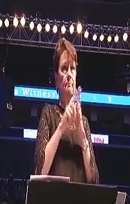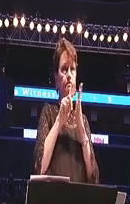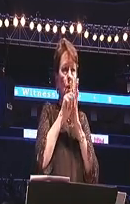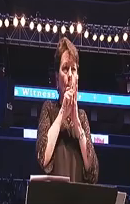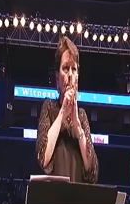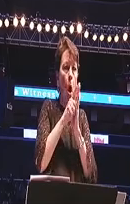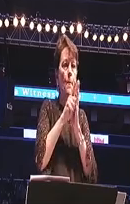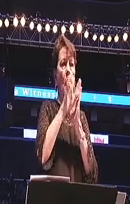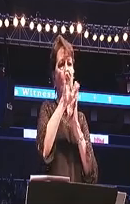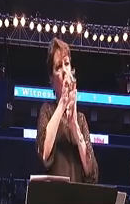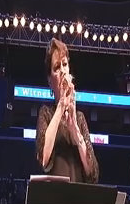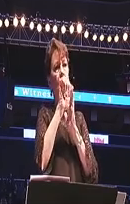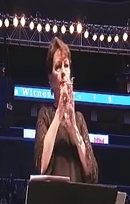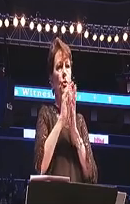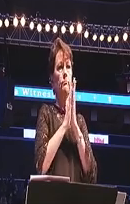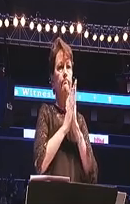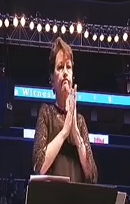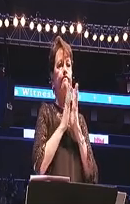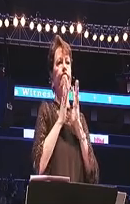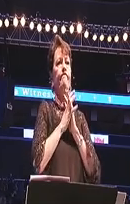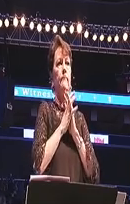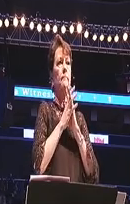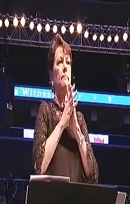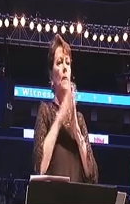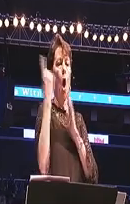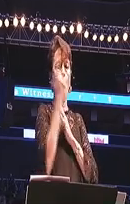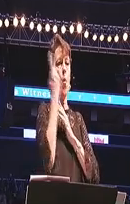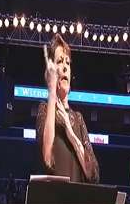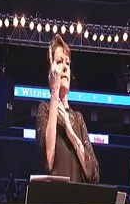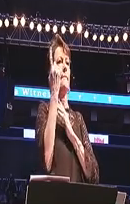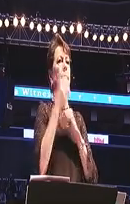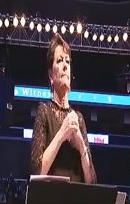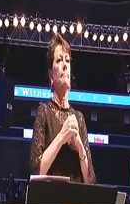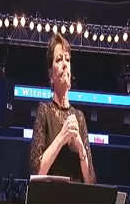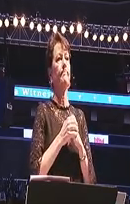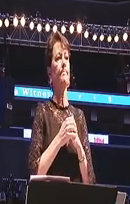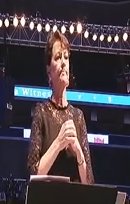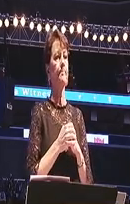conception without exception.